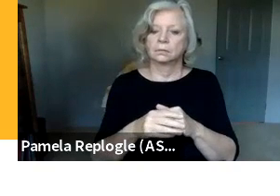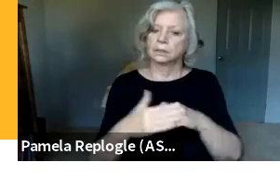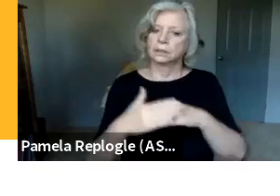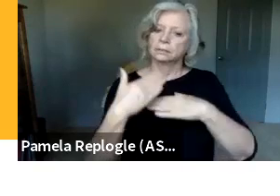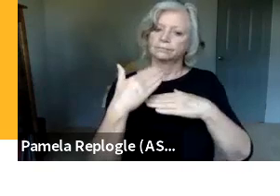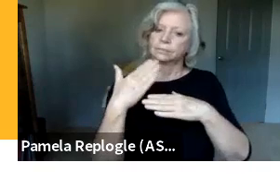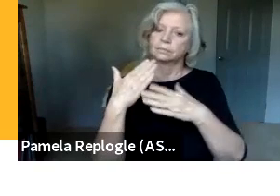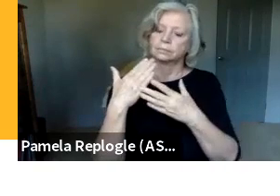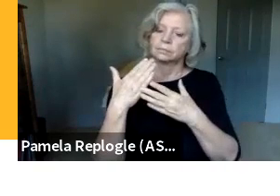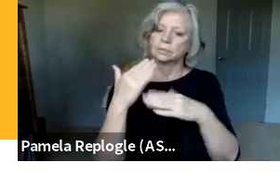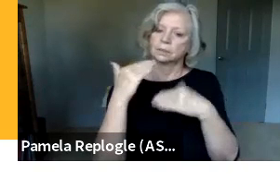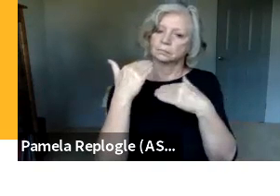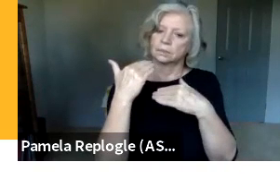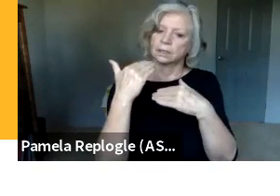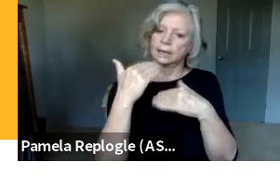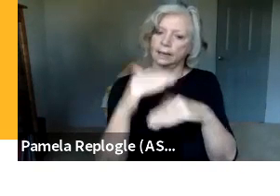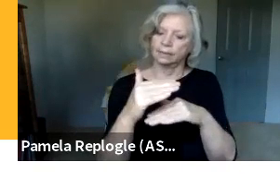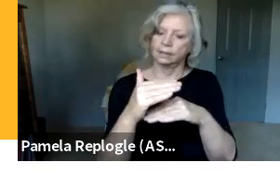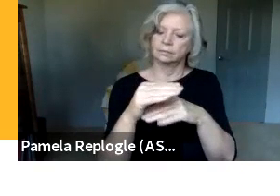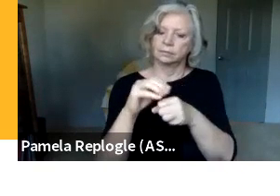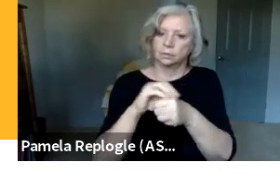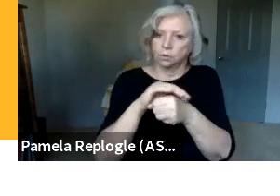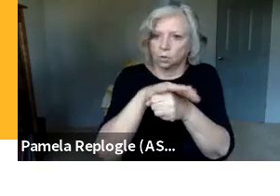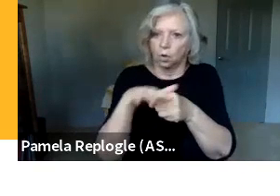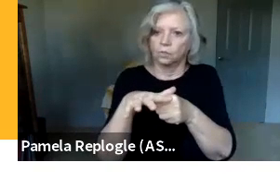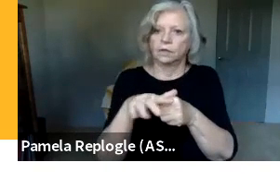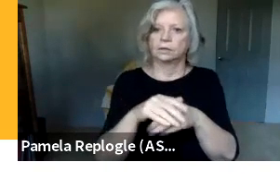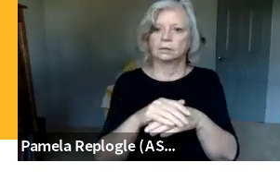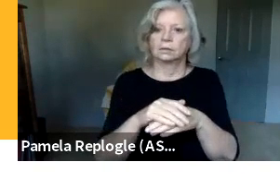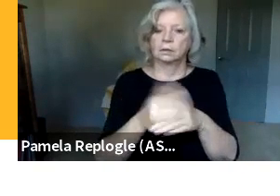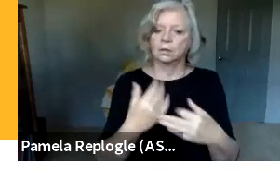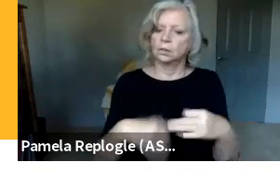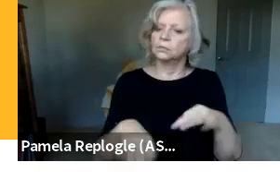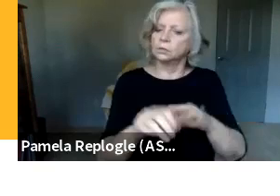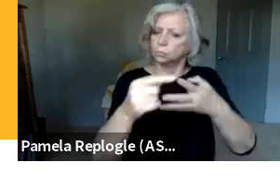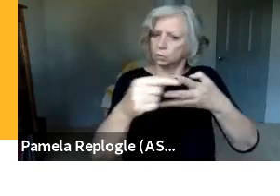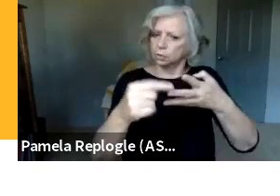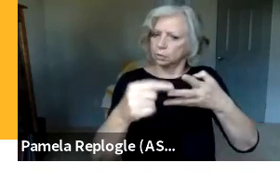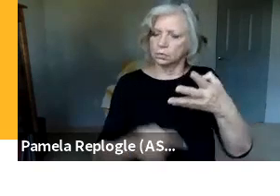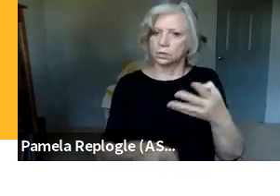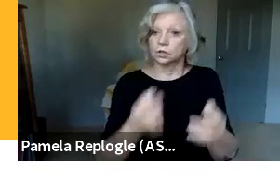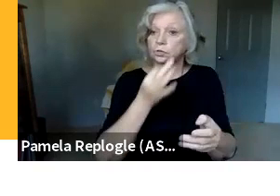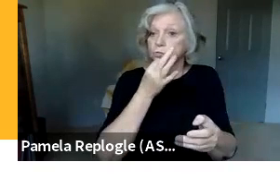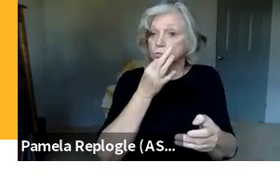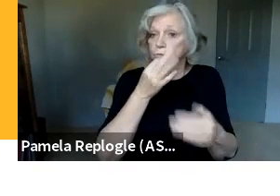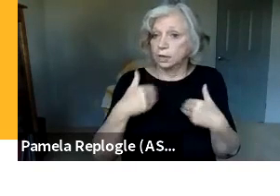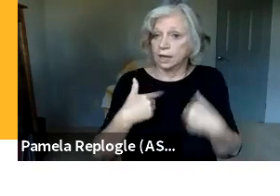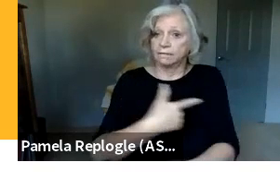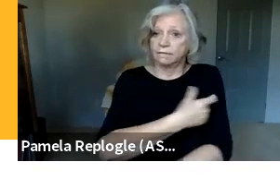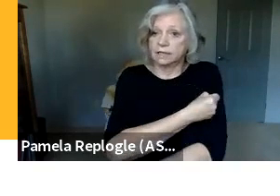So those are really some of the most important tools that are available to us. Hopefully soon, we'll have a vaccine